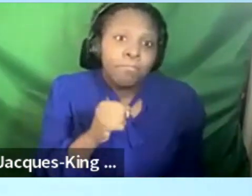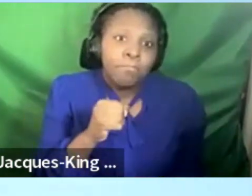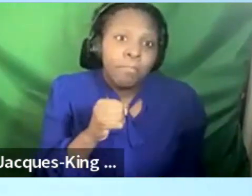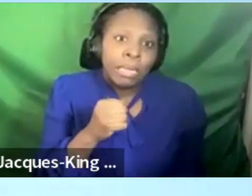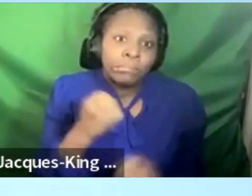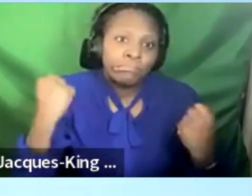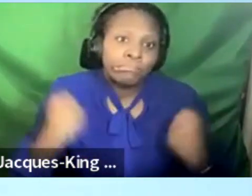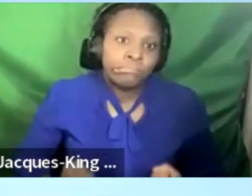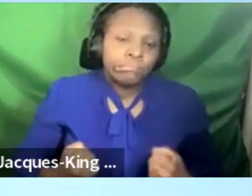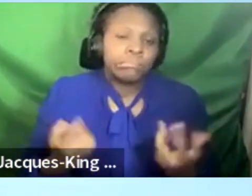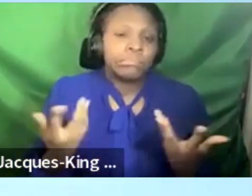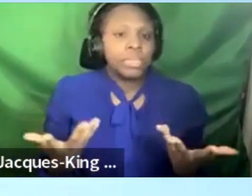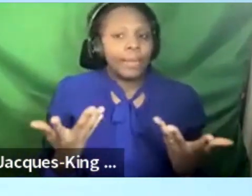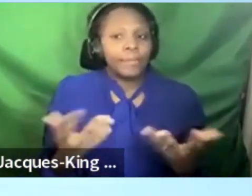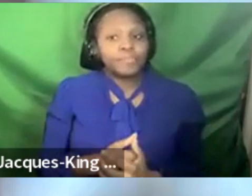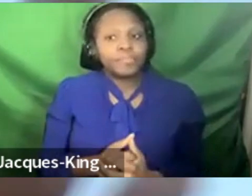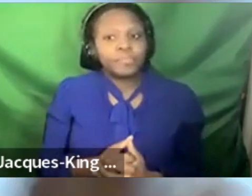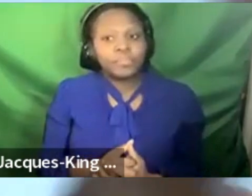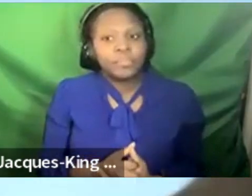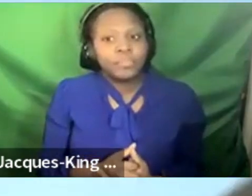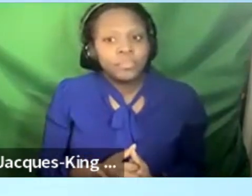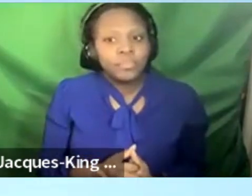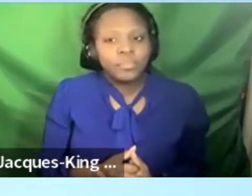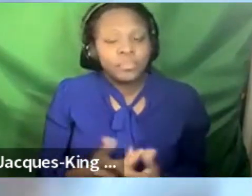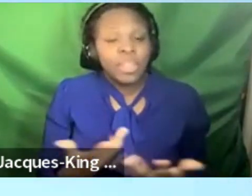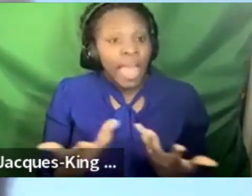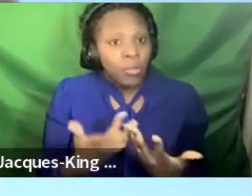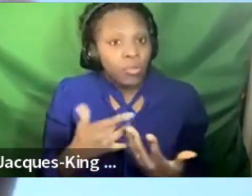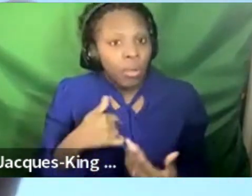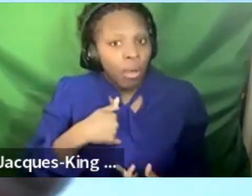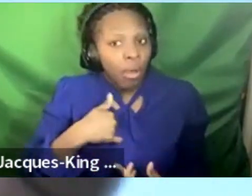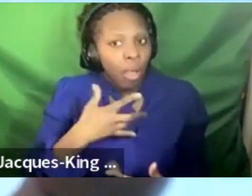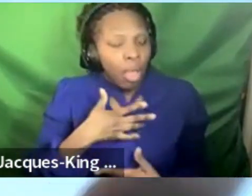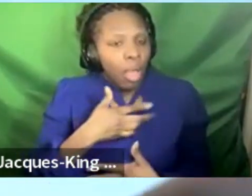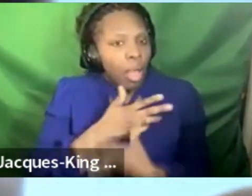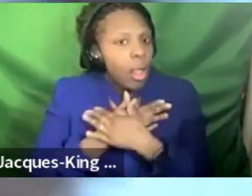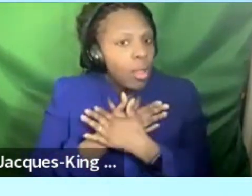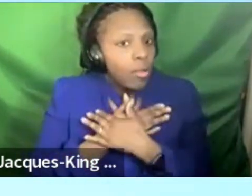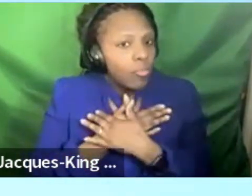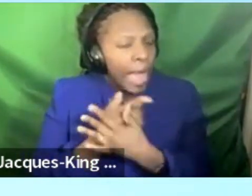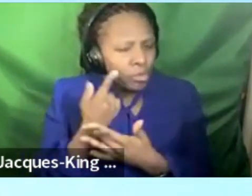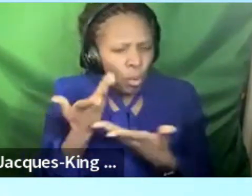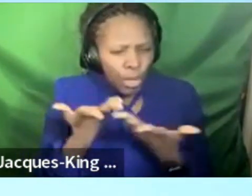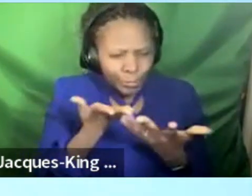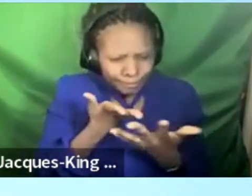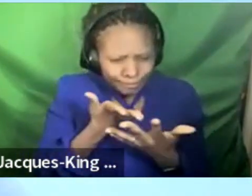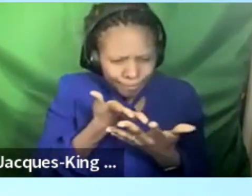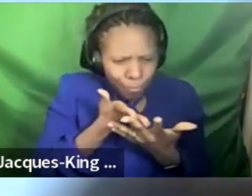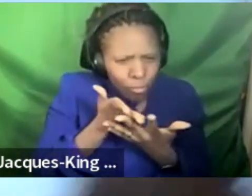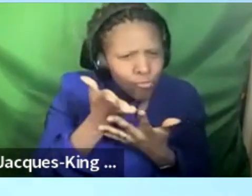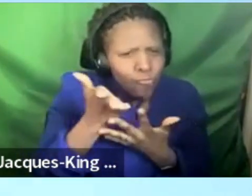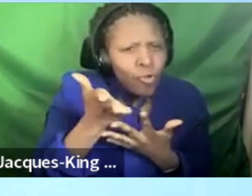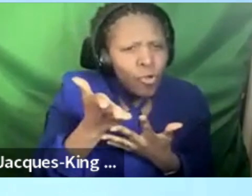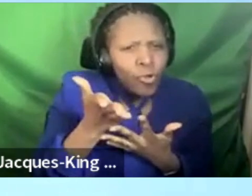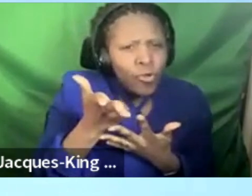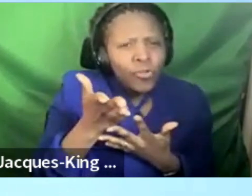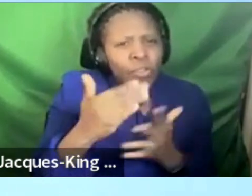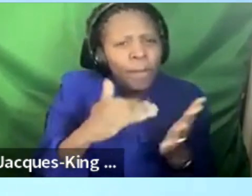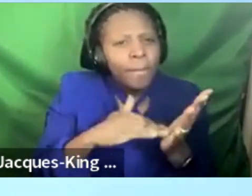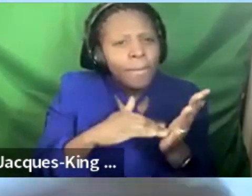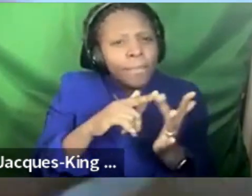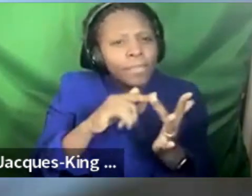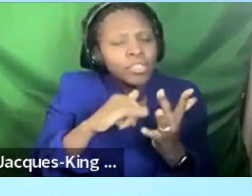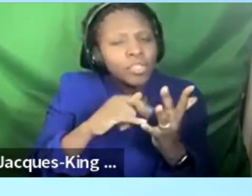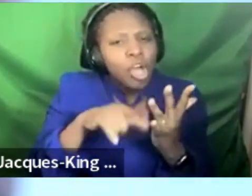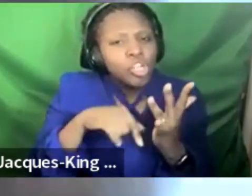definitely people who are female identified who would think that anyway, that fashion is superficial and bullshit.